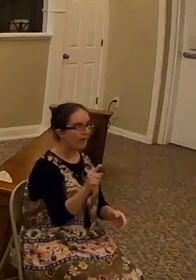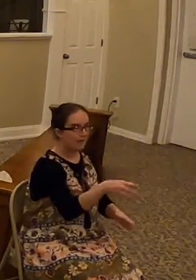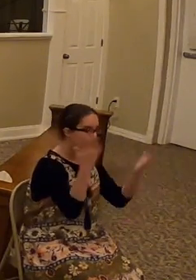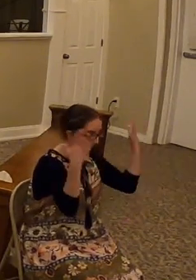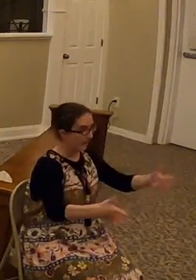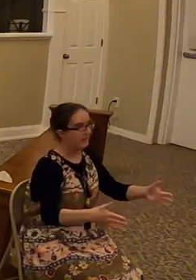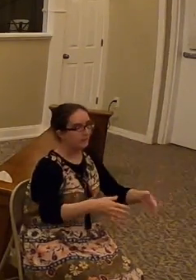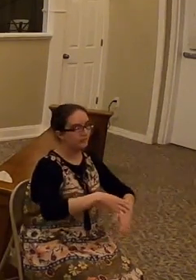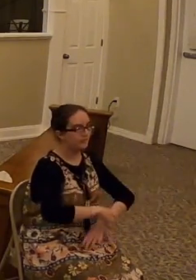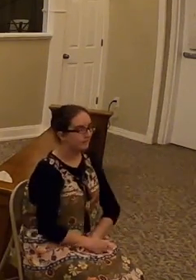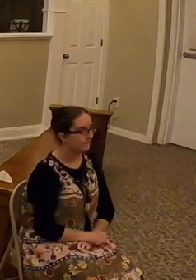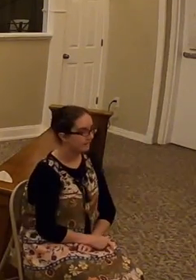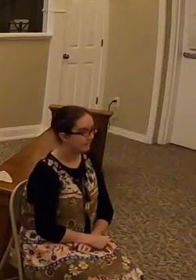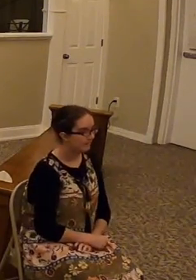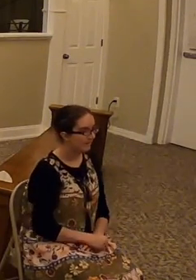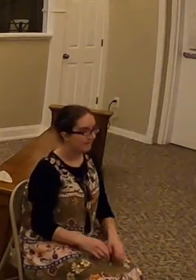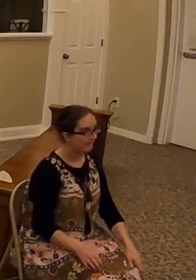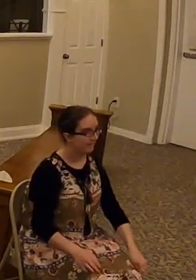y'all are done.